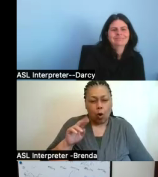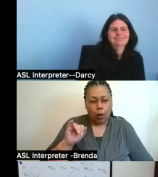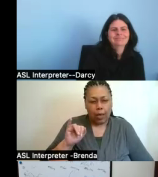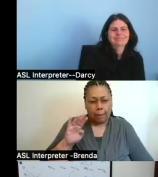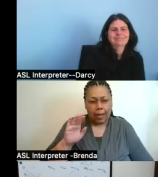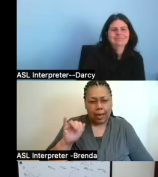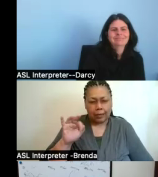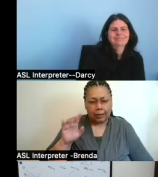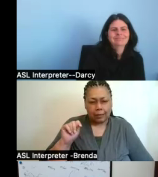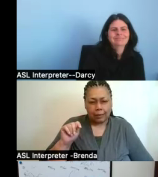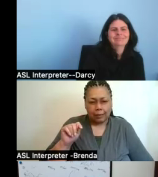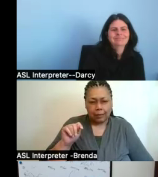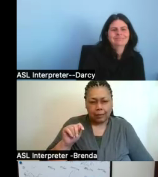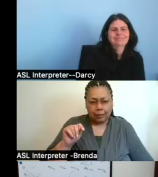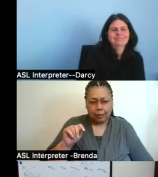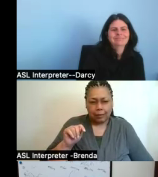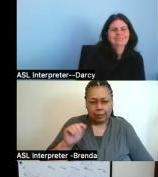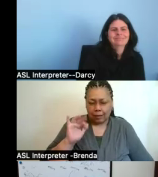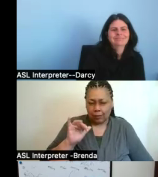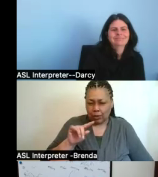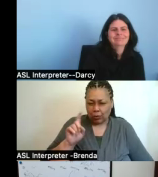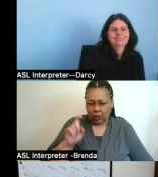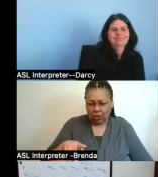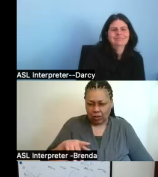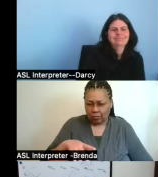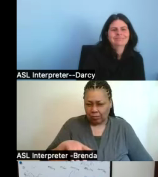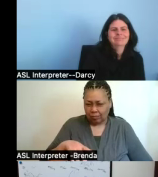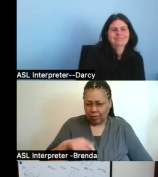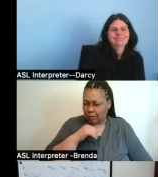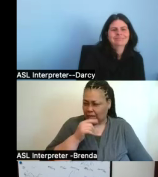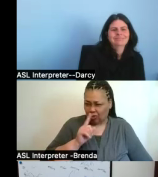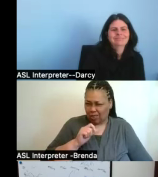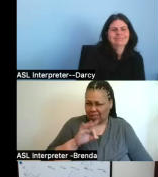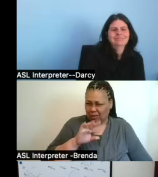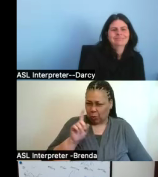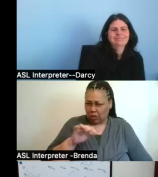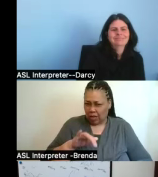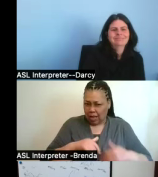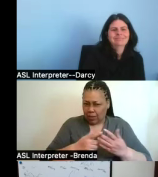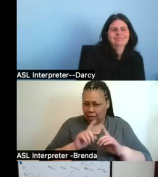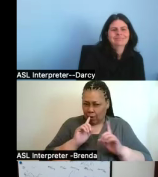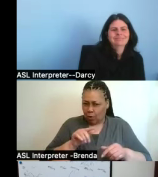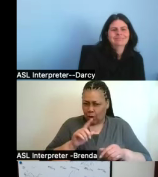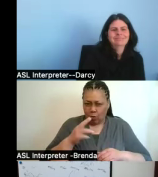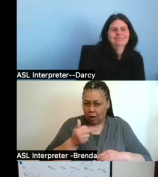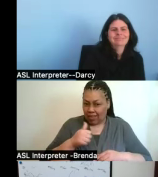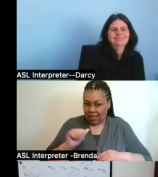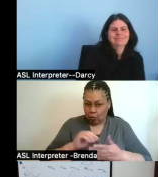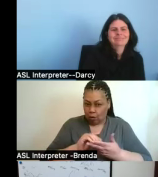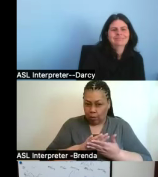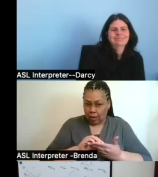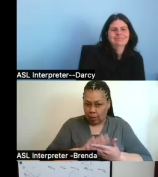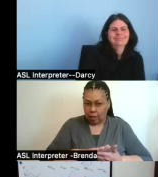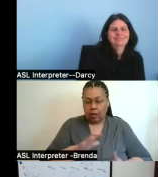and I'm not sure if that was a question about how those get recorded or if any were recorded.